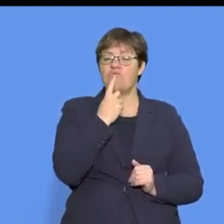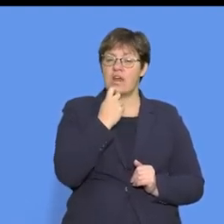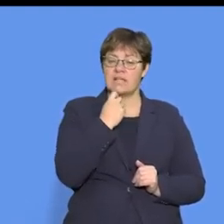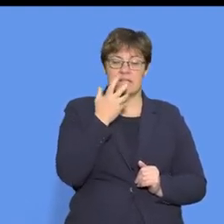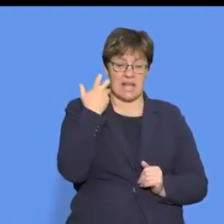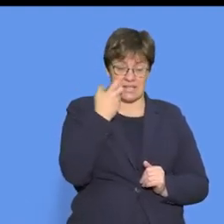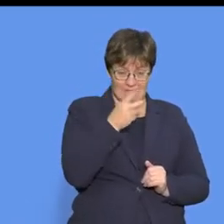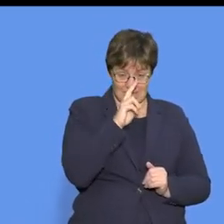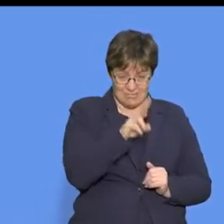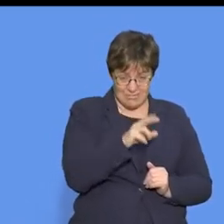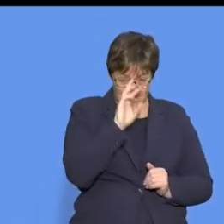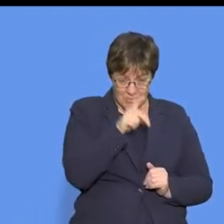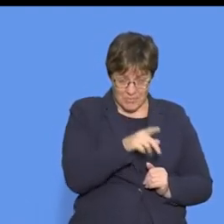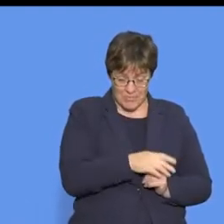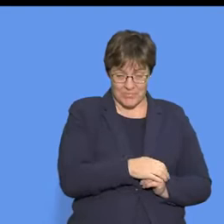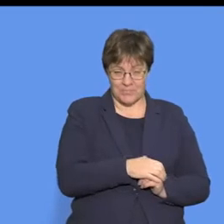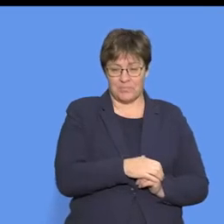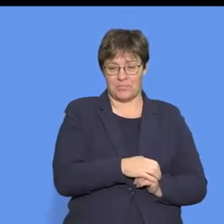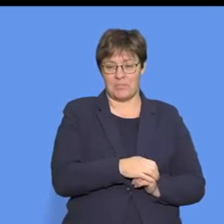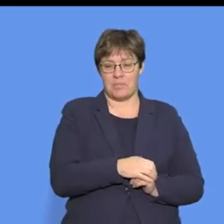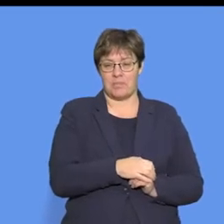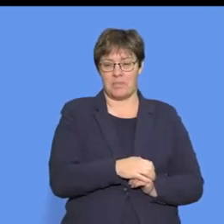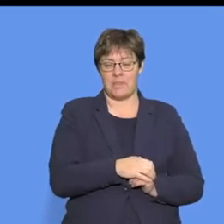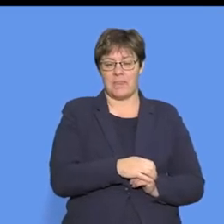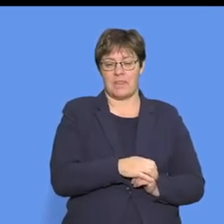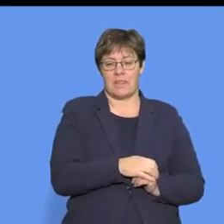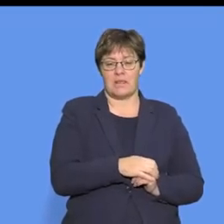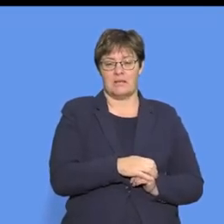the red cat. So,